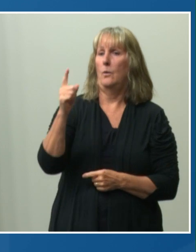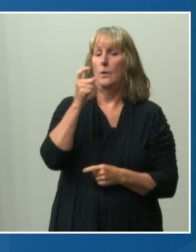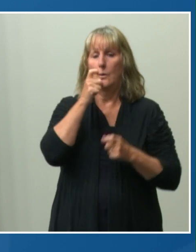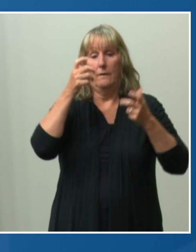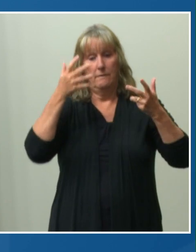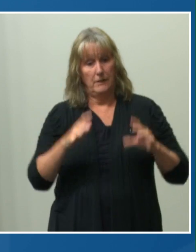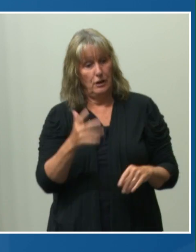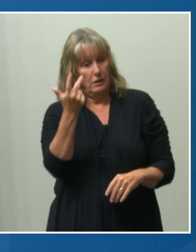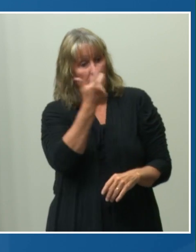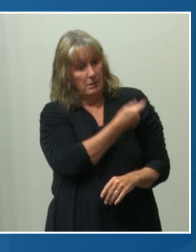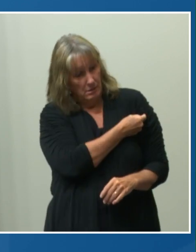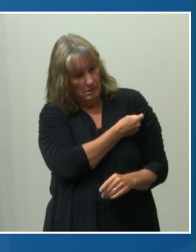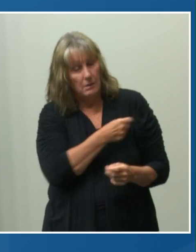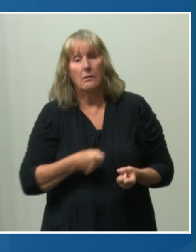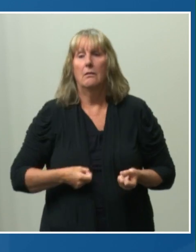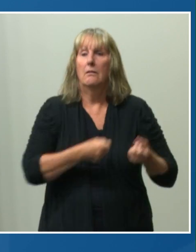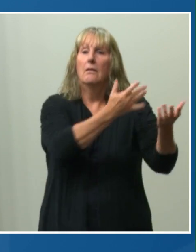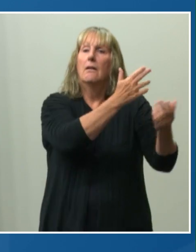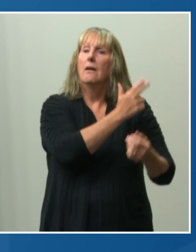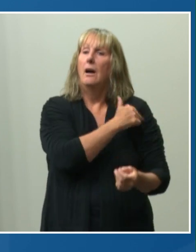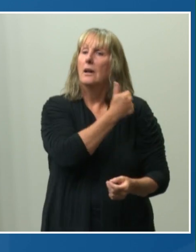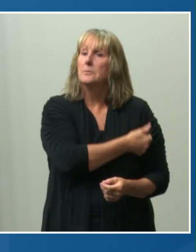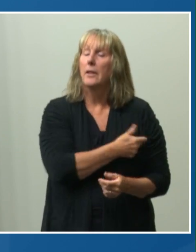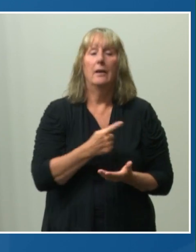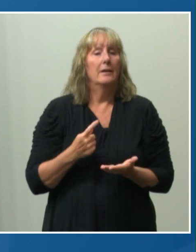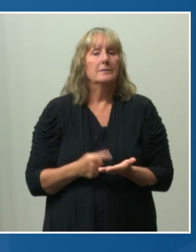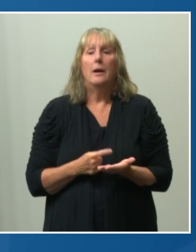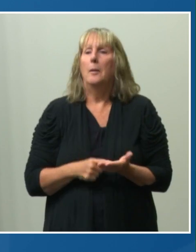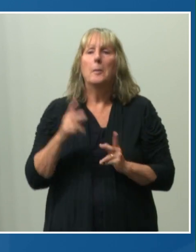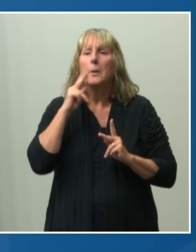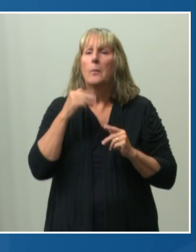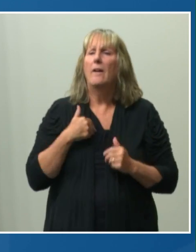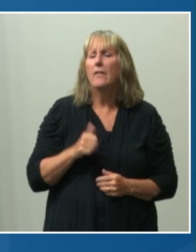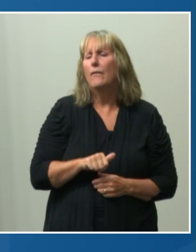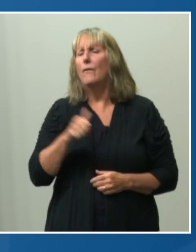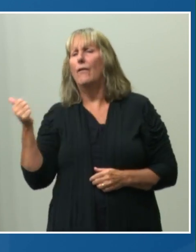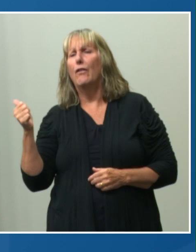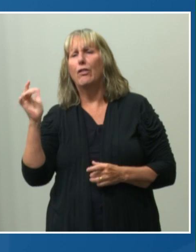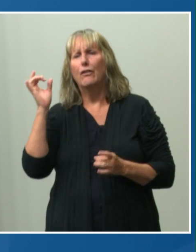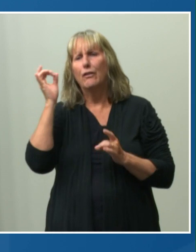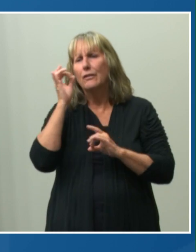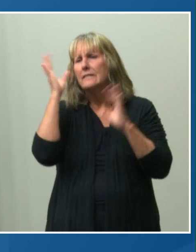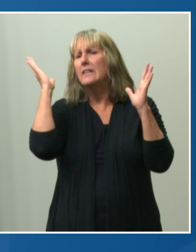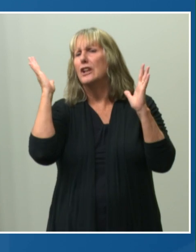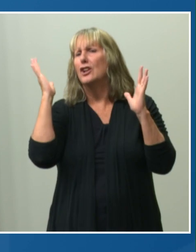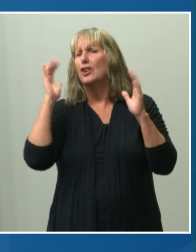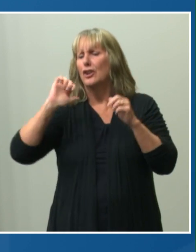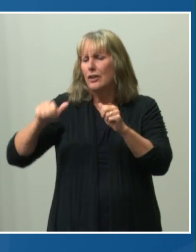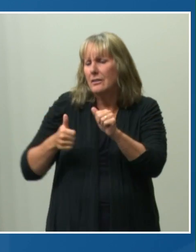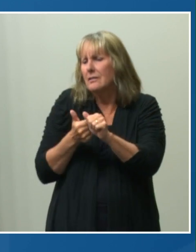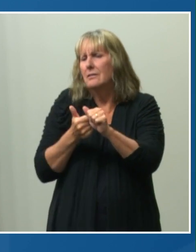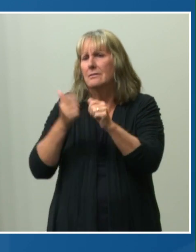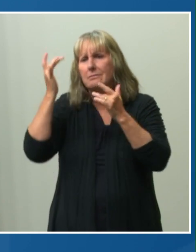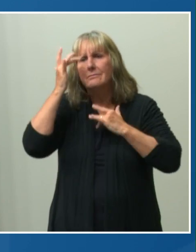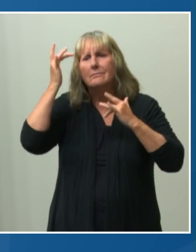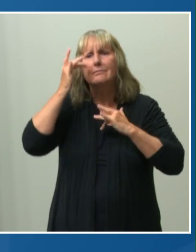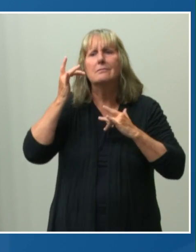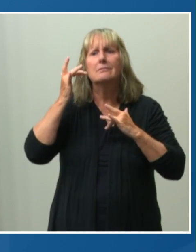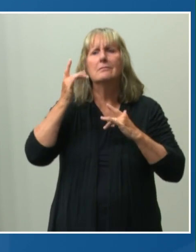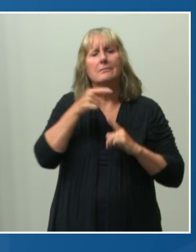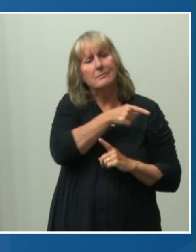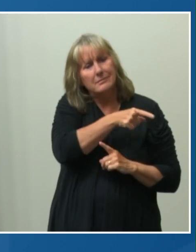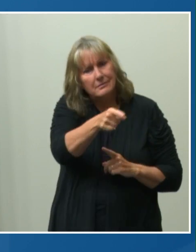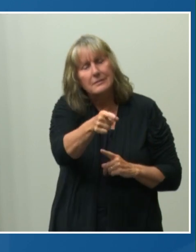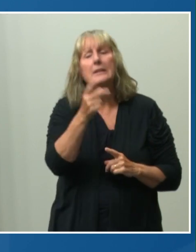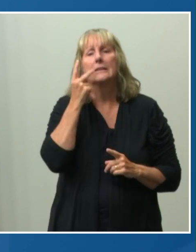is hospitalized. And sometimes it's people with other severe underlying health conditions that are the ones